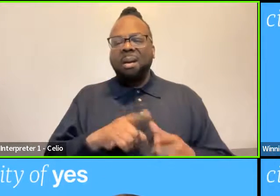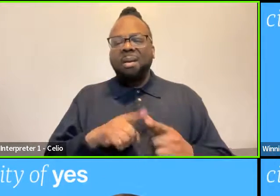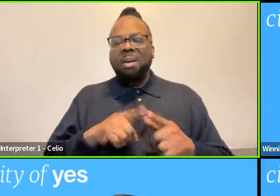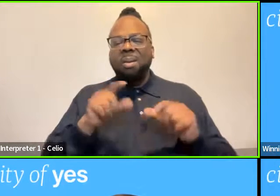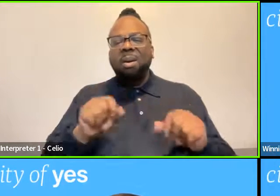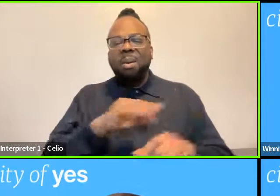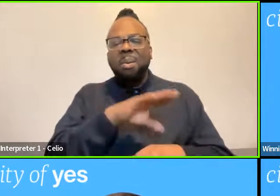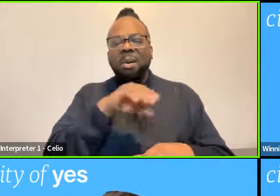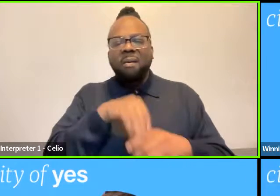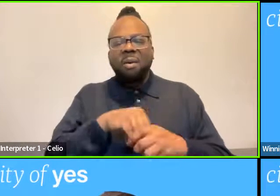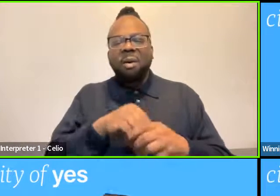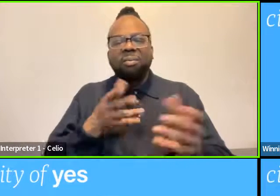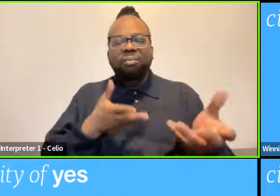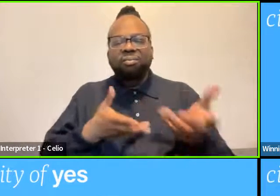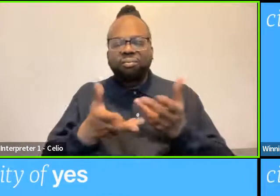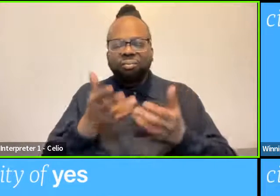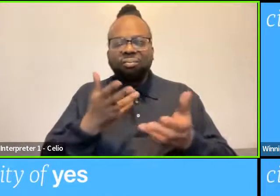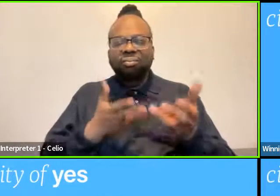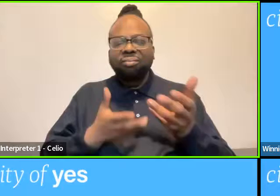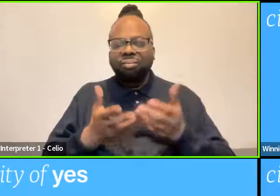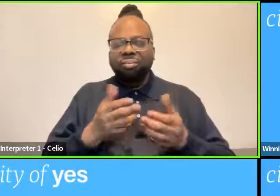too.